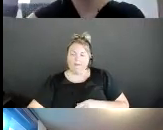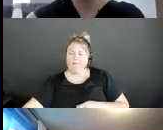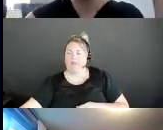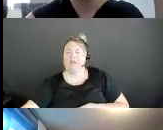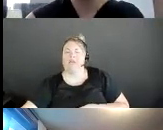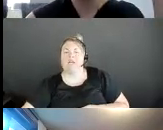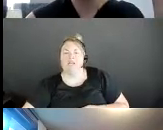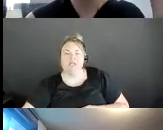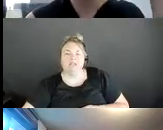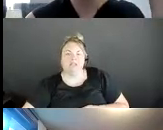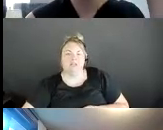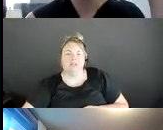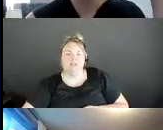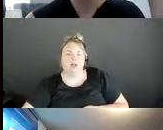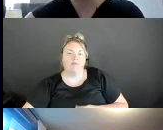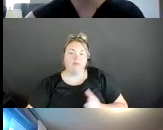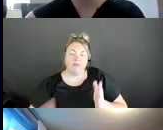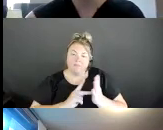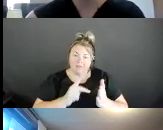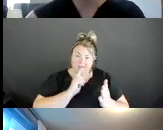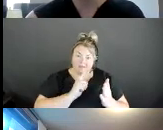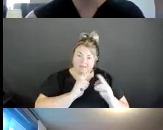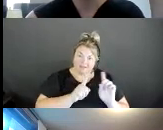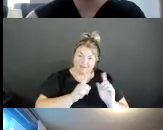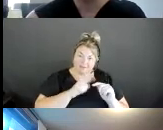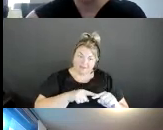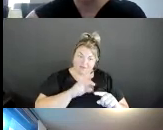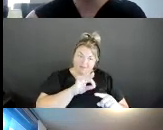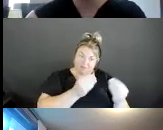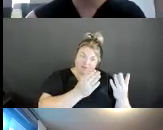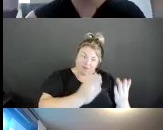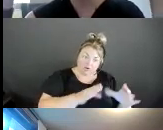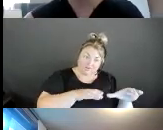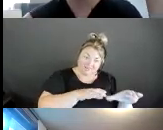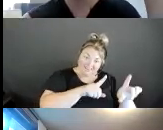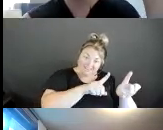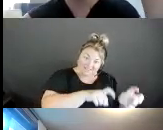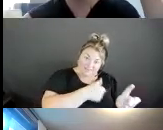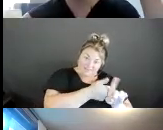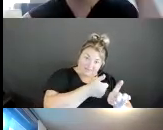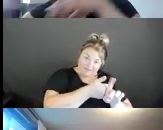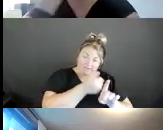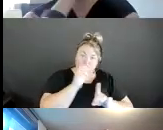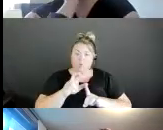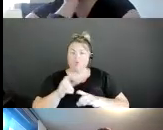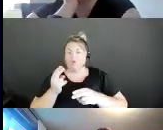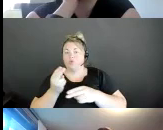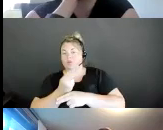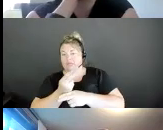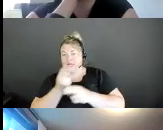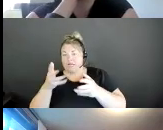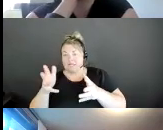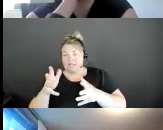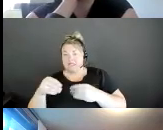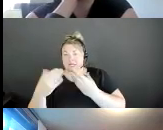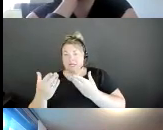whether payment is different based on if the provider does the assessment themselves versus uses an existing assessment? Is that the